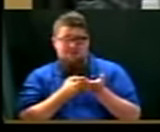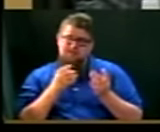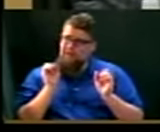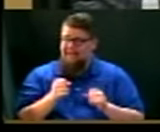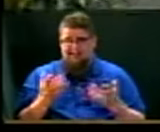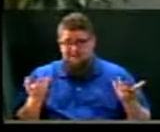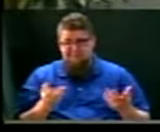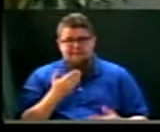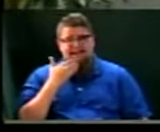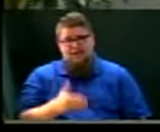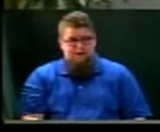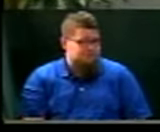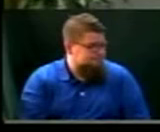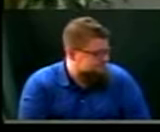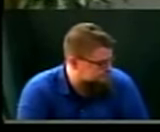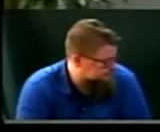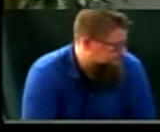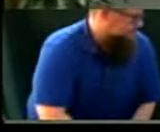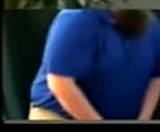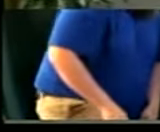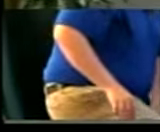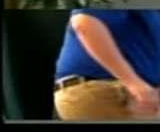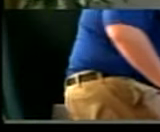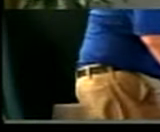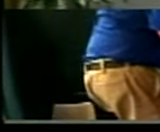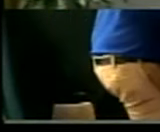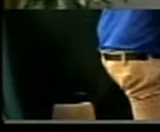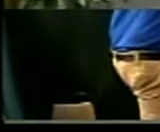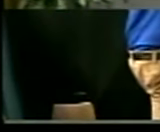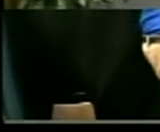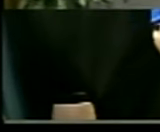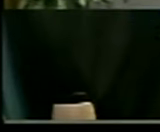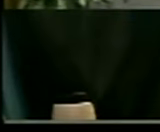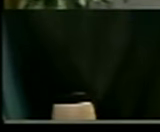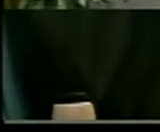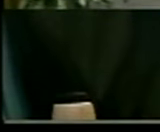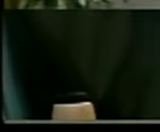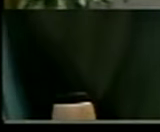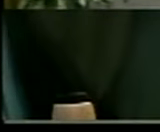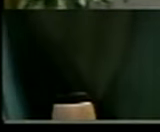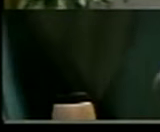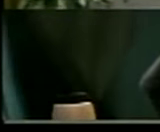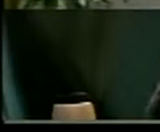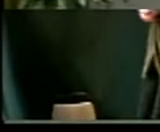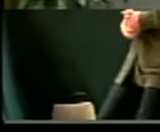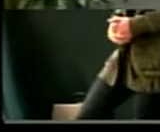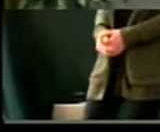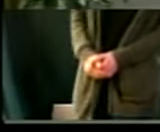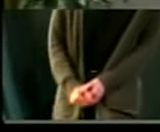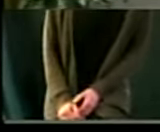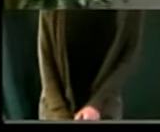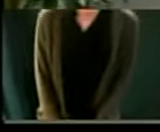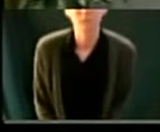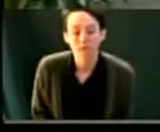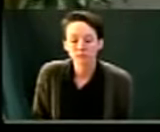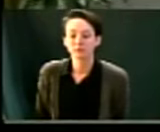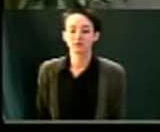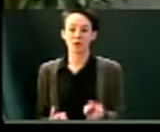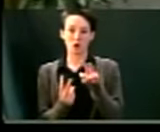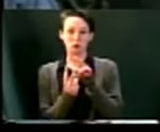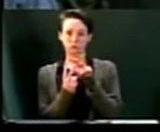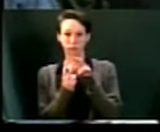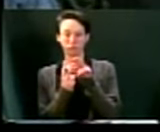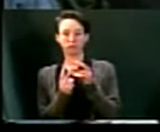Thank you, Ms. Hill. Ms. Roundtree? Thank you, Madam Chair. I just wanted to, I guess, two separate things. Throw out